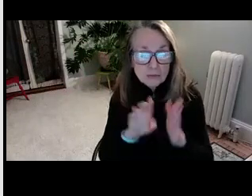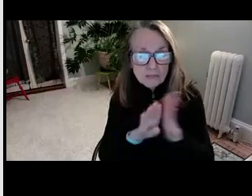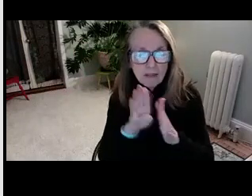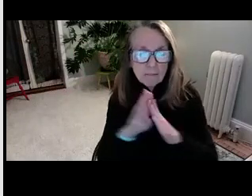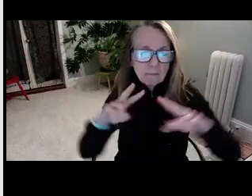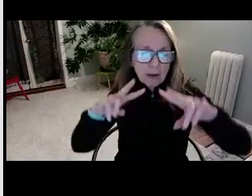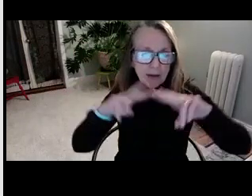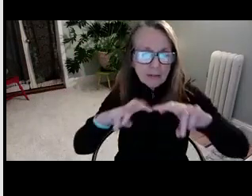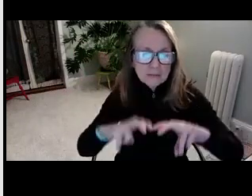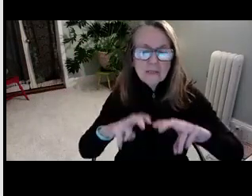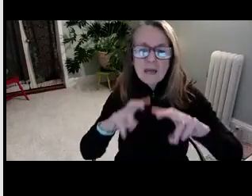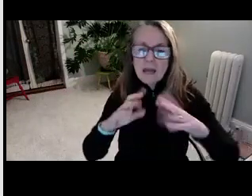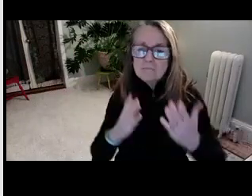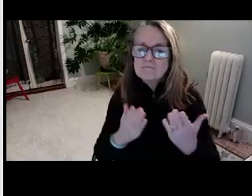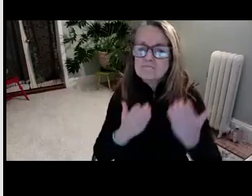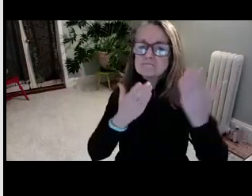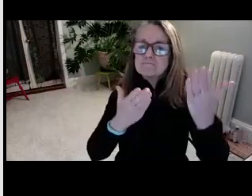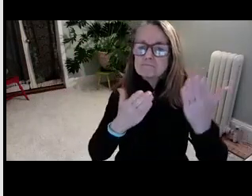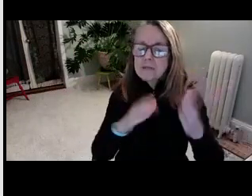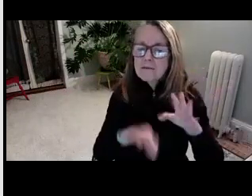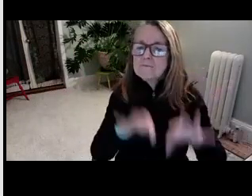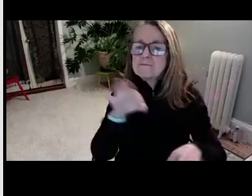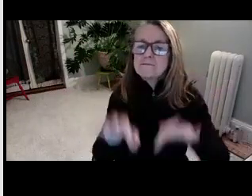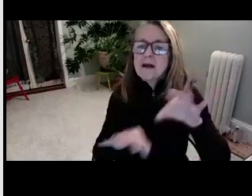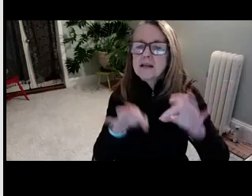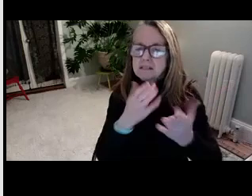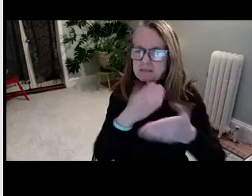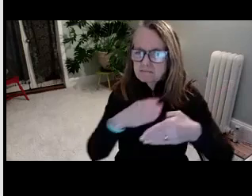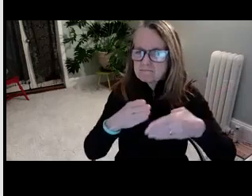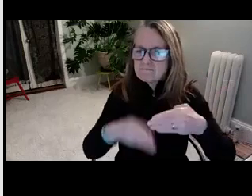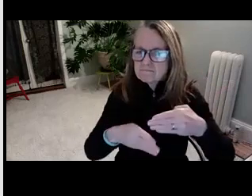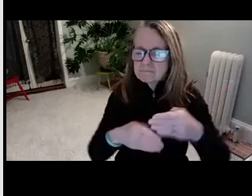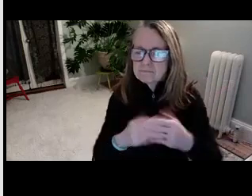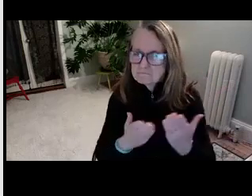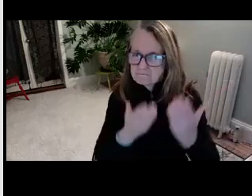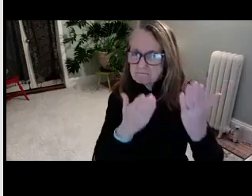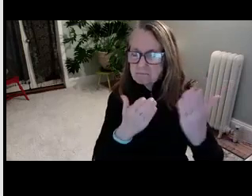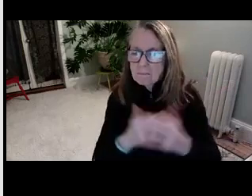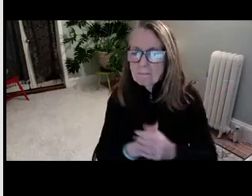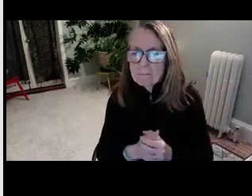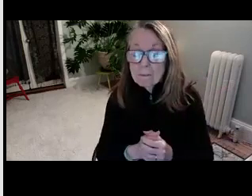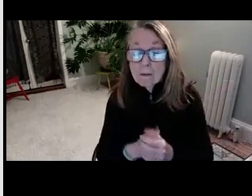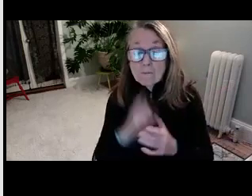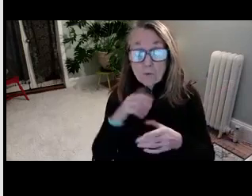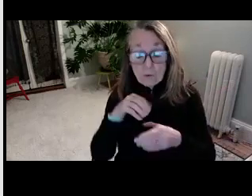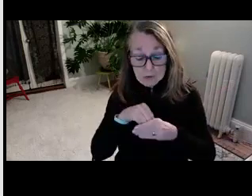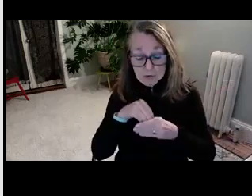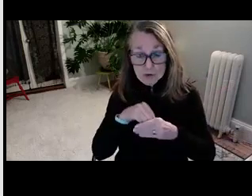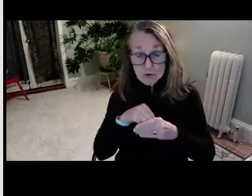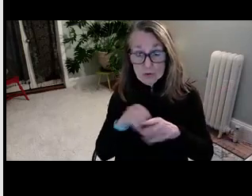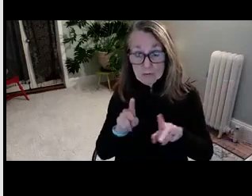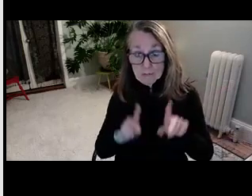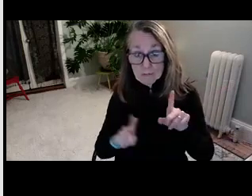and present findings. A lot of the time for our internal stakeholders, we'll develop dashboards that we